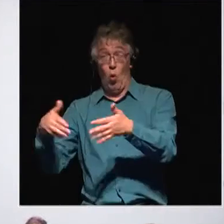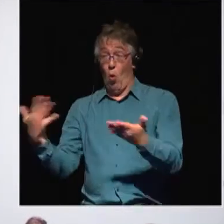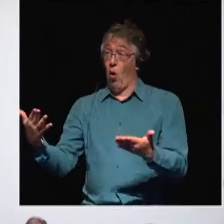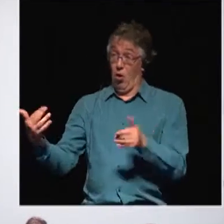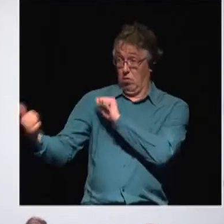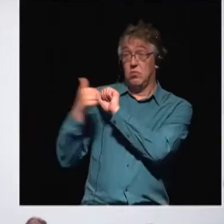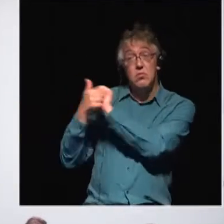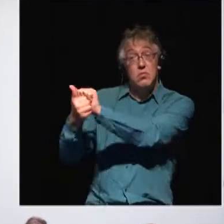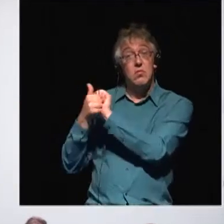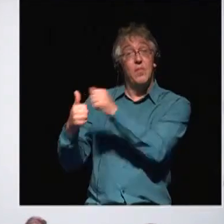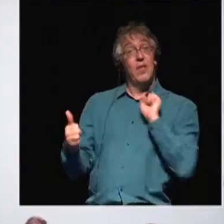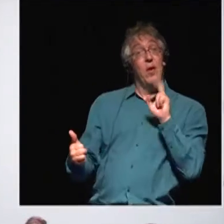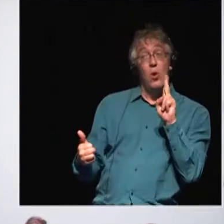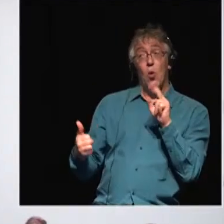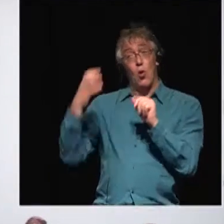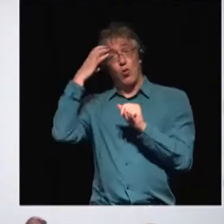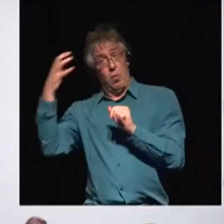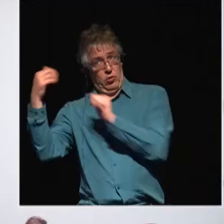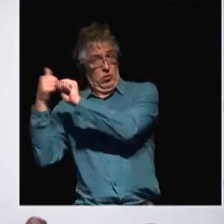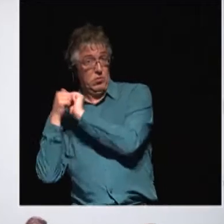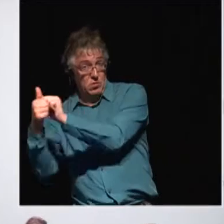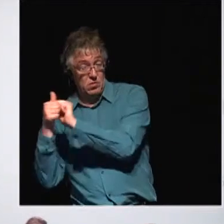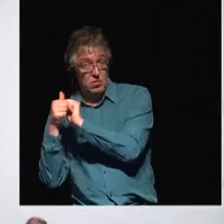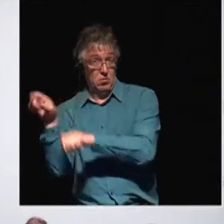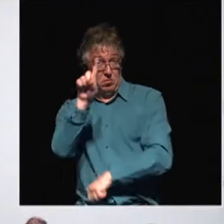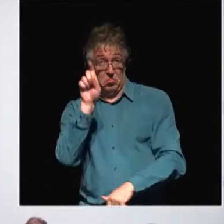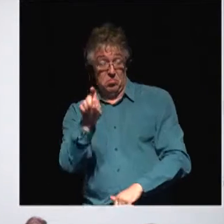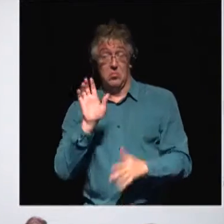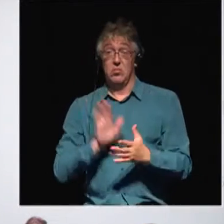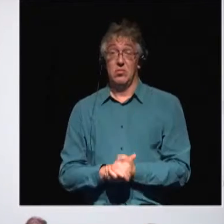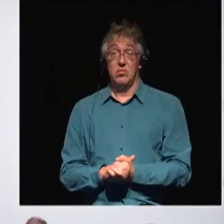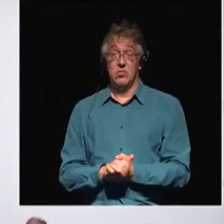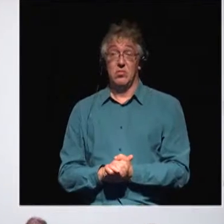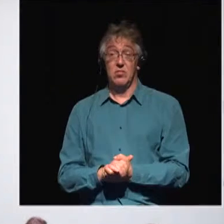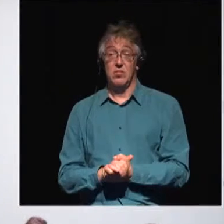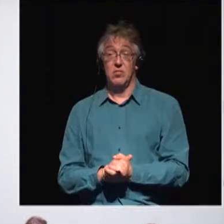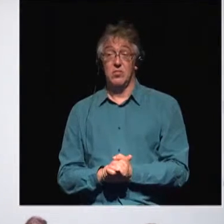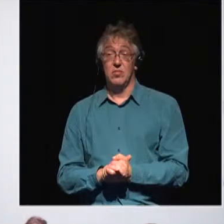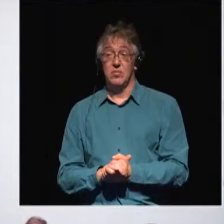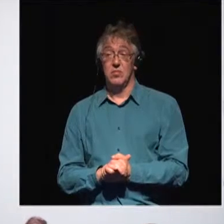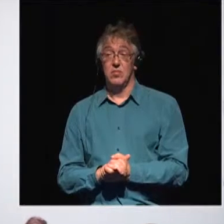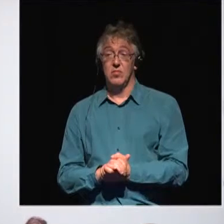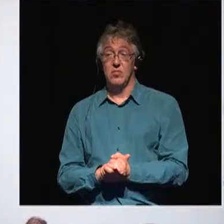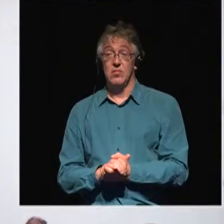In passing, I'd just say that the principle of differentiation means that we can't